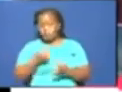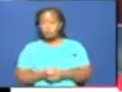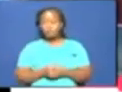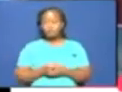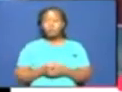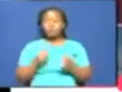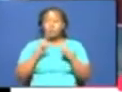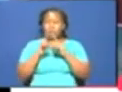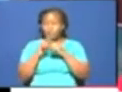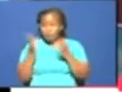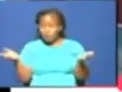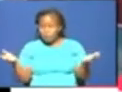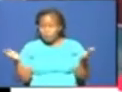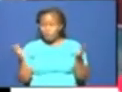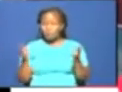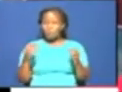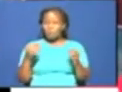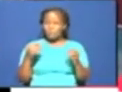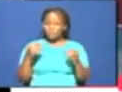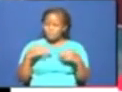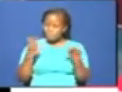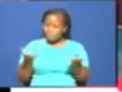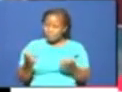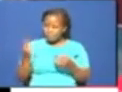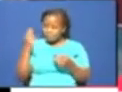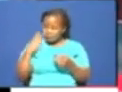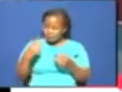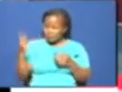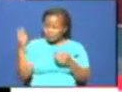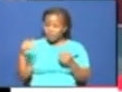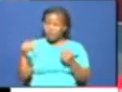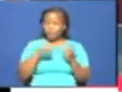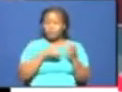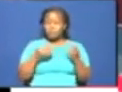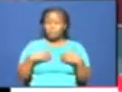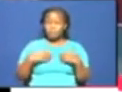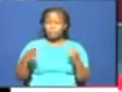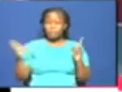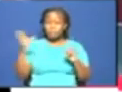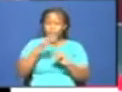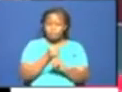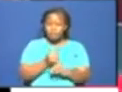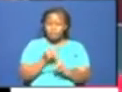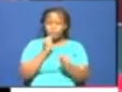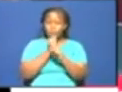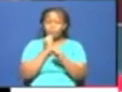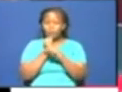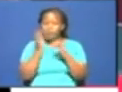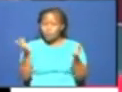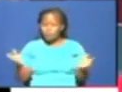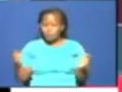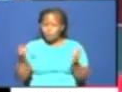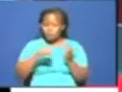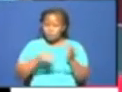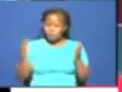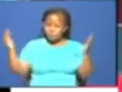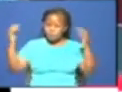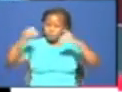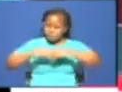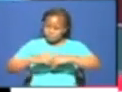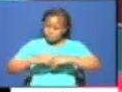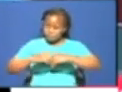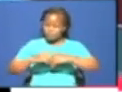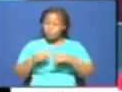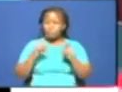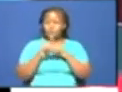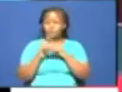Having listened to your calls during our conventions, giving